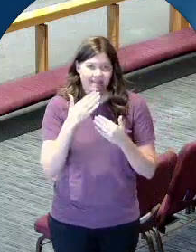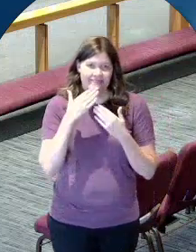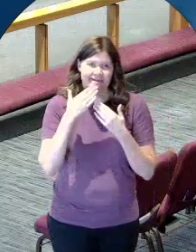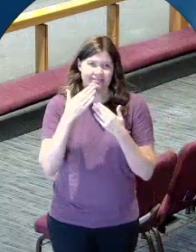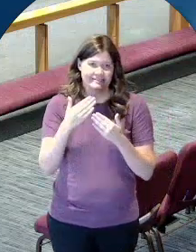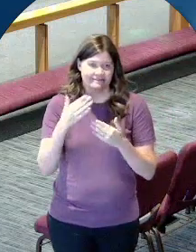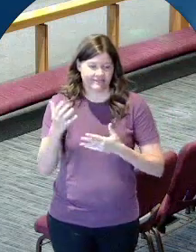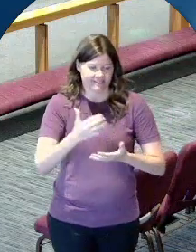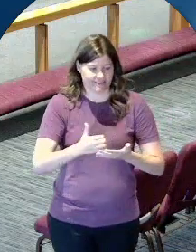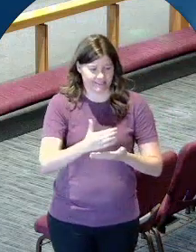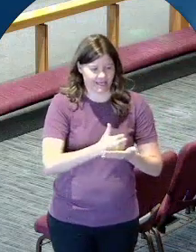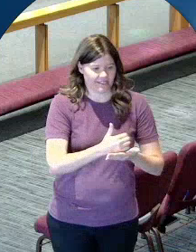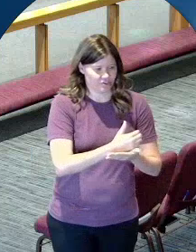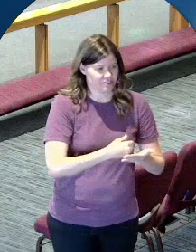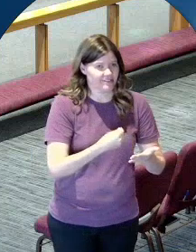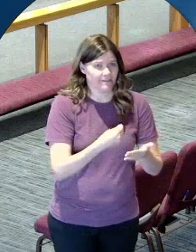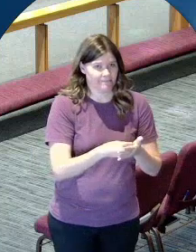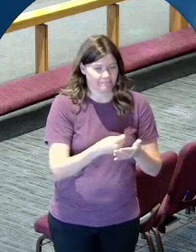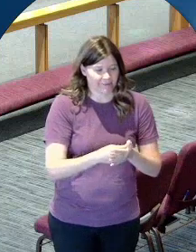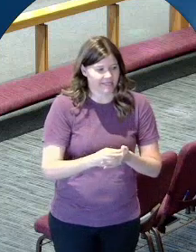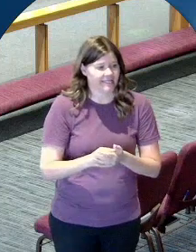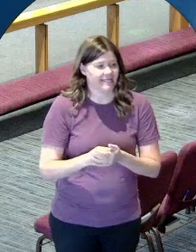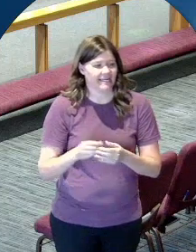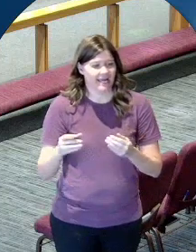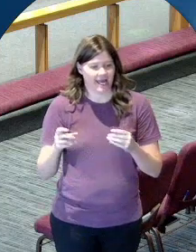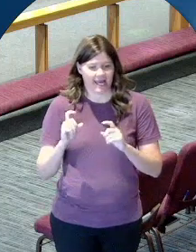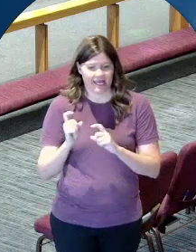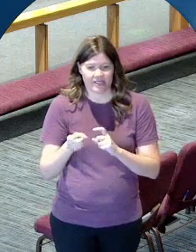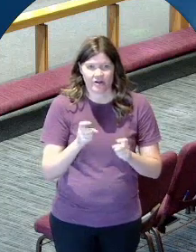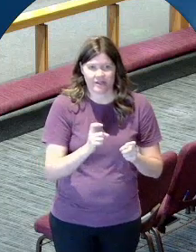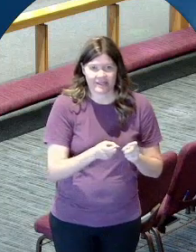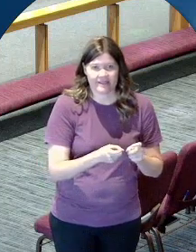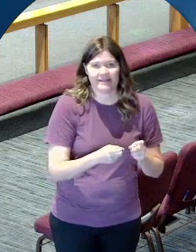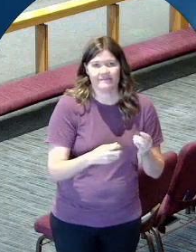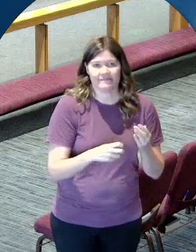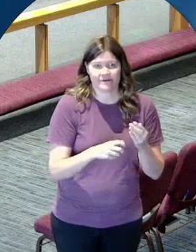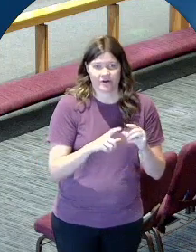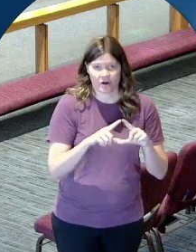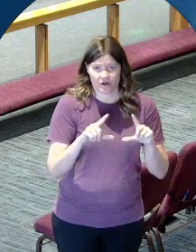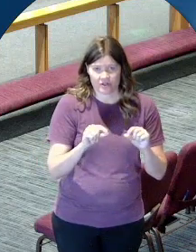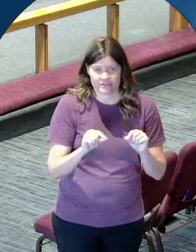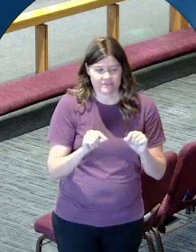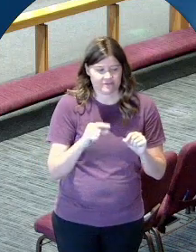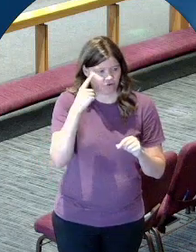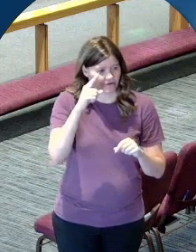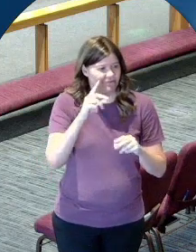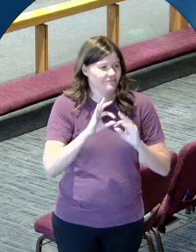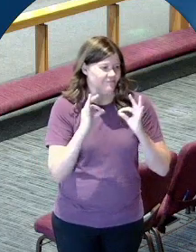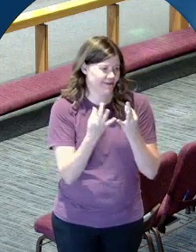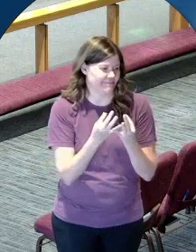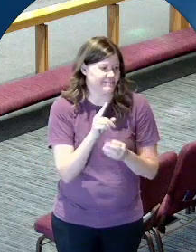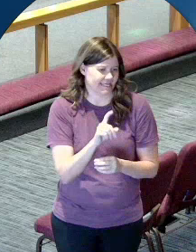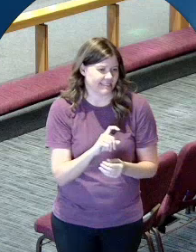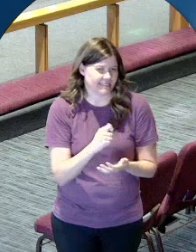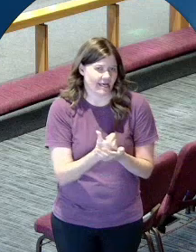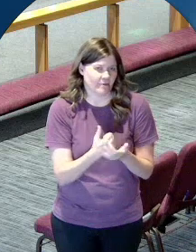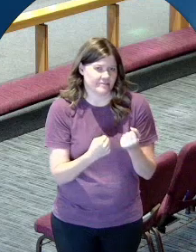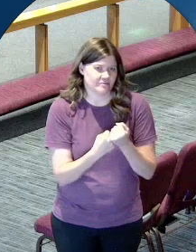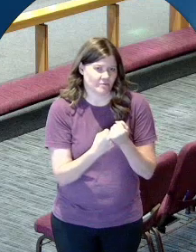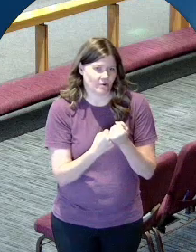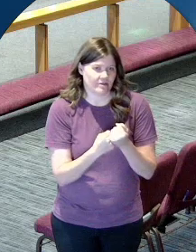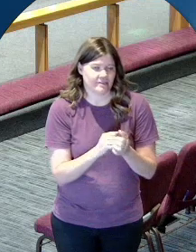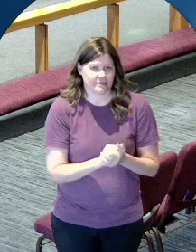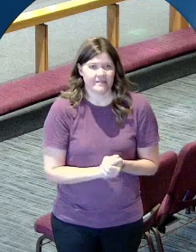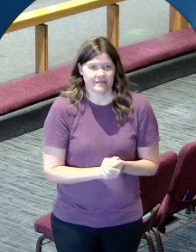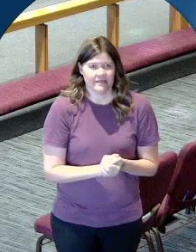Thanksgiving collection, money and gift cards are needed for needy families. Cards for grocery